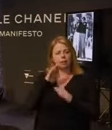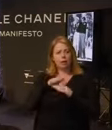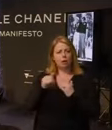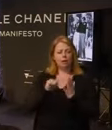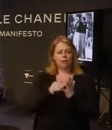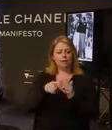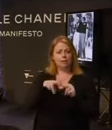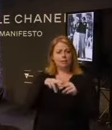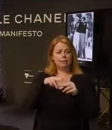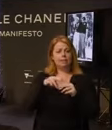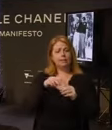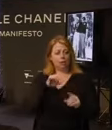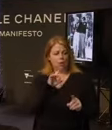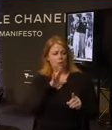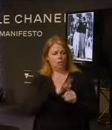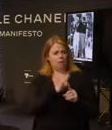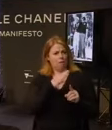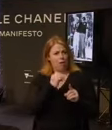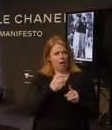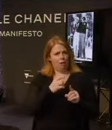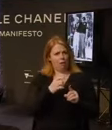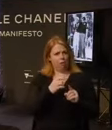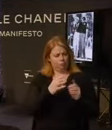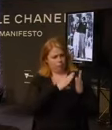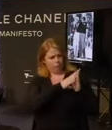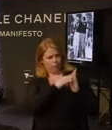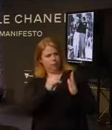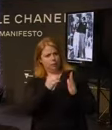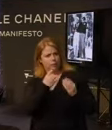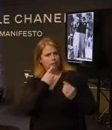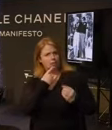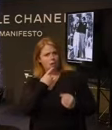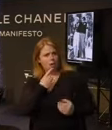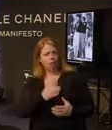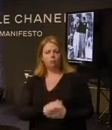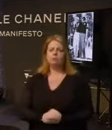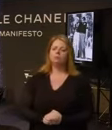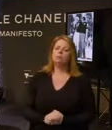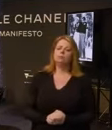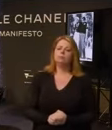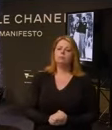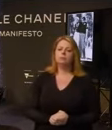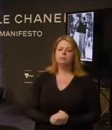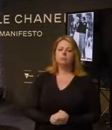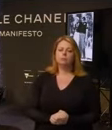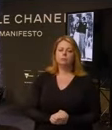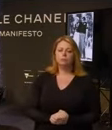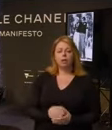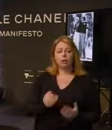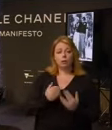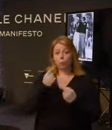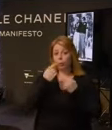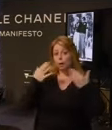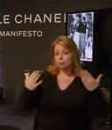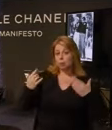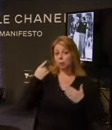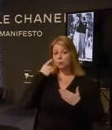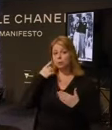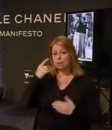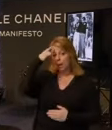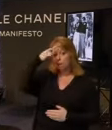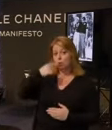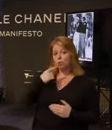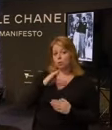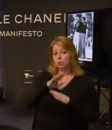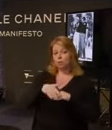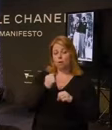in emulating her style. And throughout the exhibition, you will notice we've punctuated the chronology with a series of portraits of Gabrielle